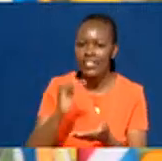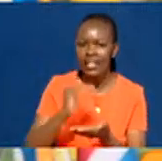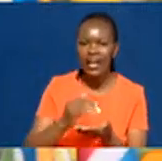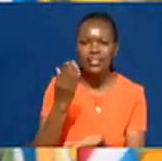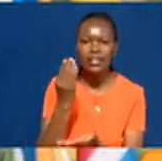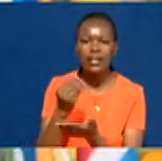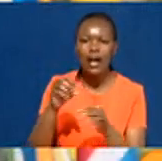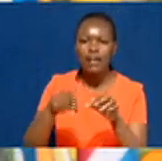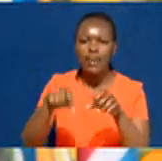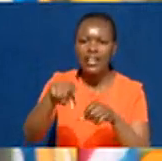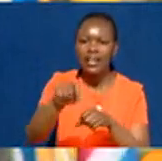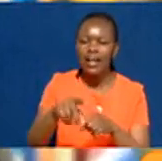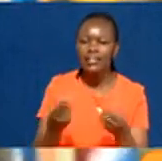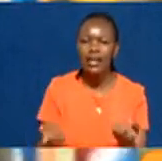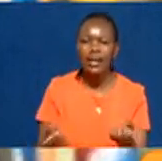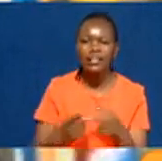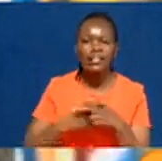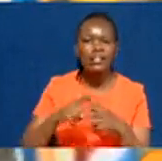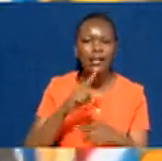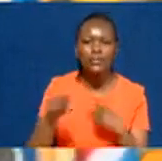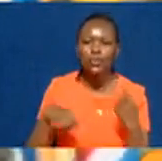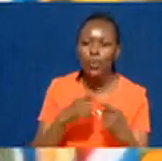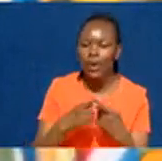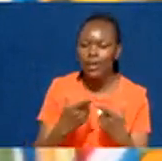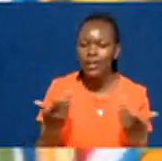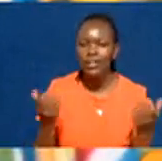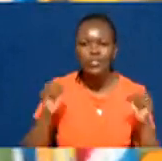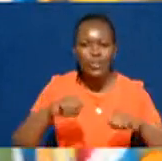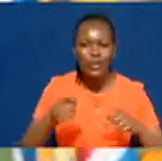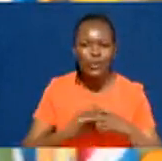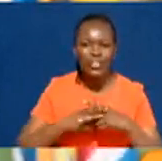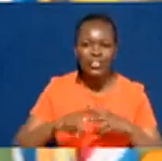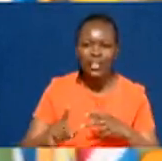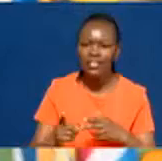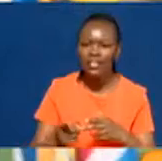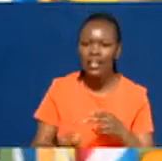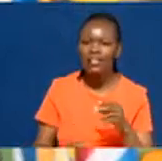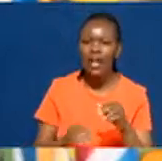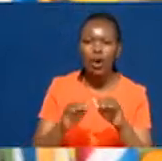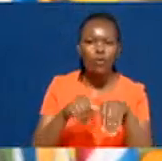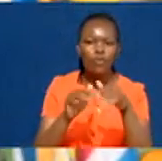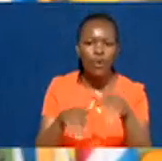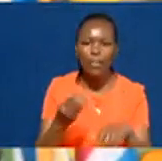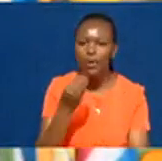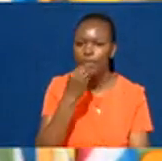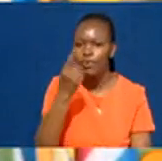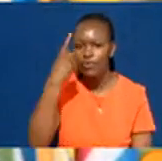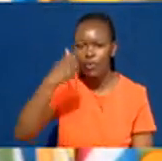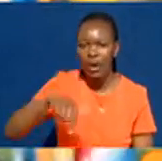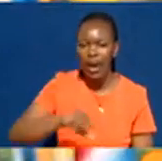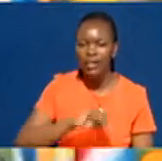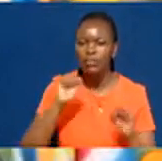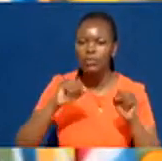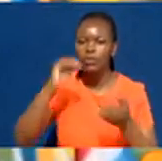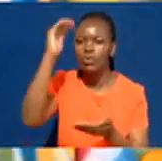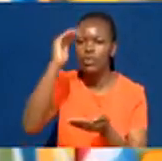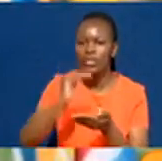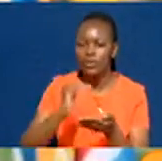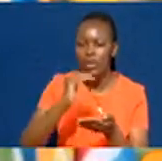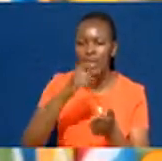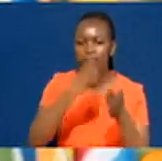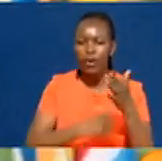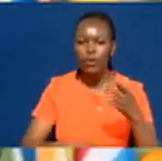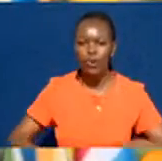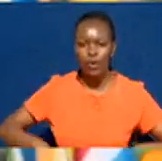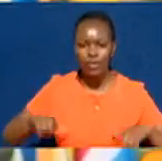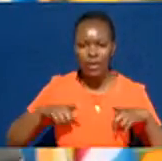with the journey or with the business of growing food for us so that we can reduce the cost of living. Many farmers